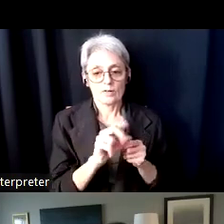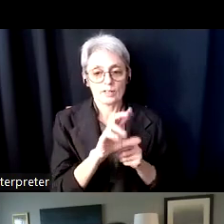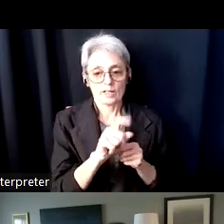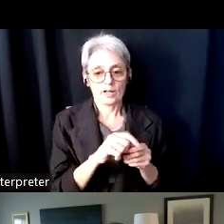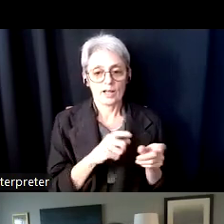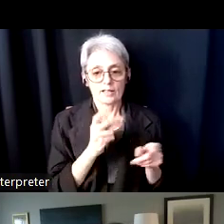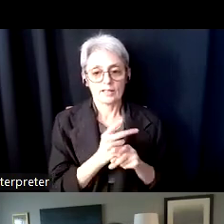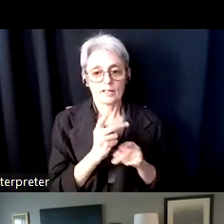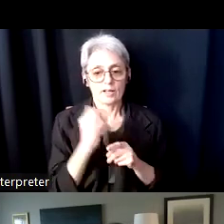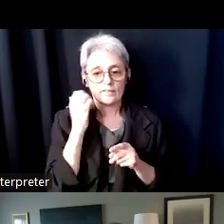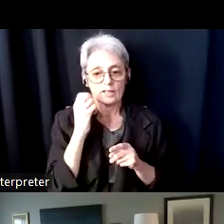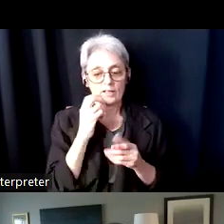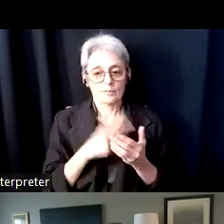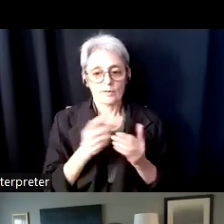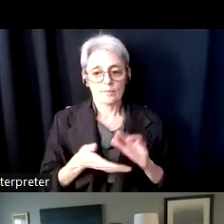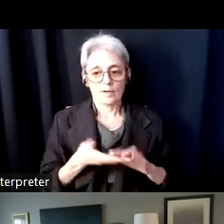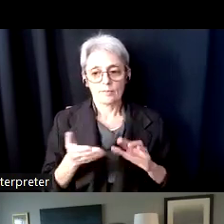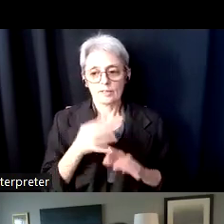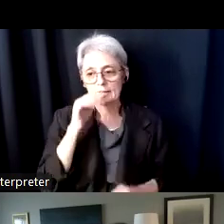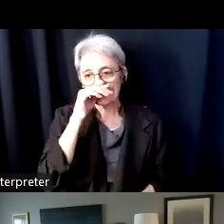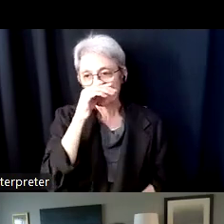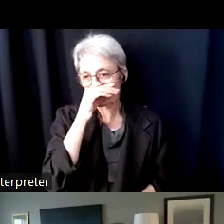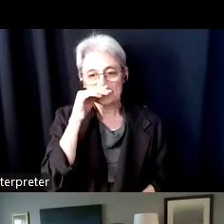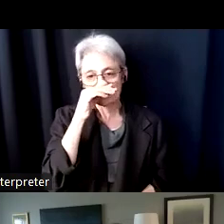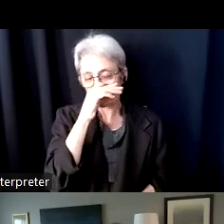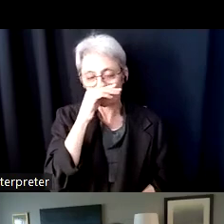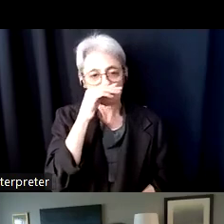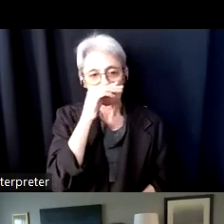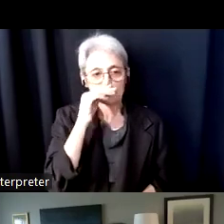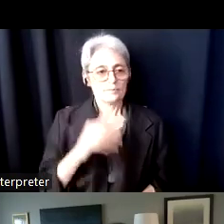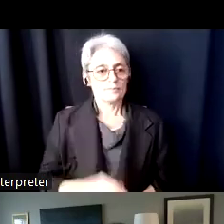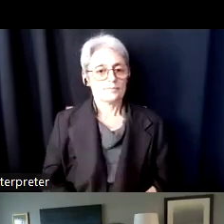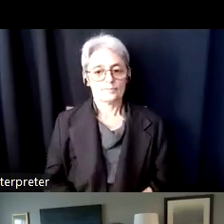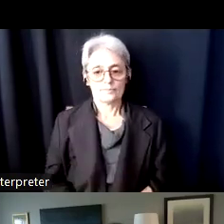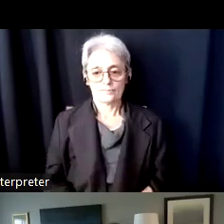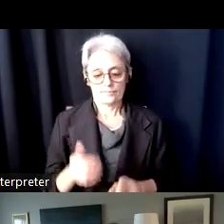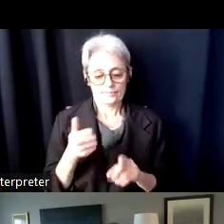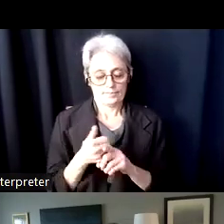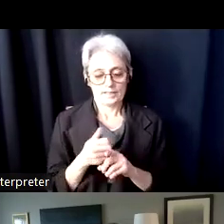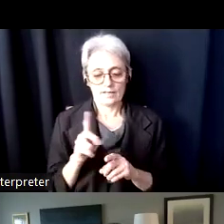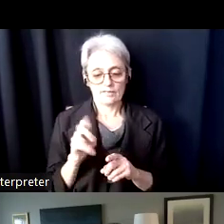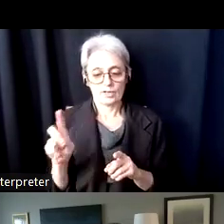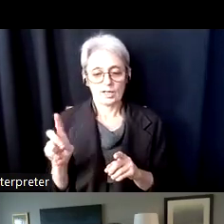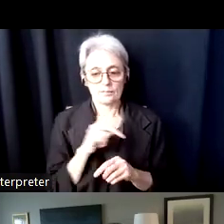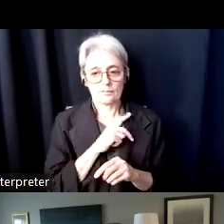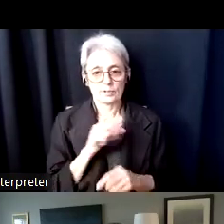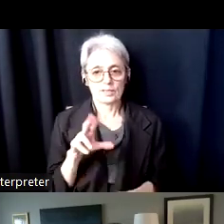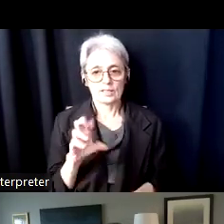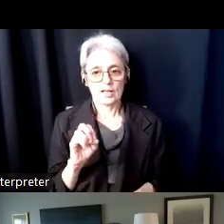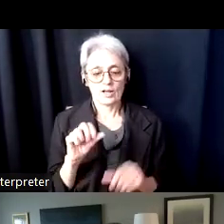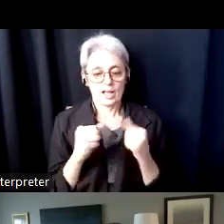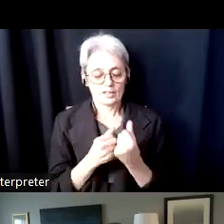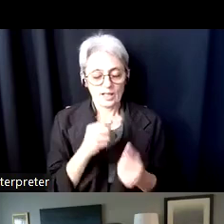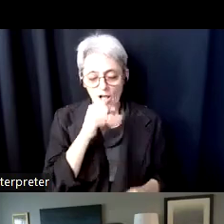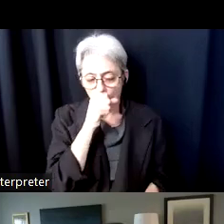program operations. We also have an IRIS self-directed personal care agency that we contract with that